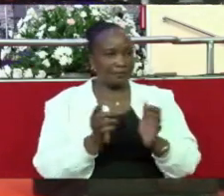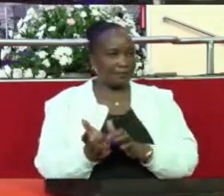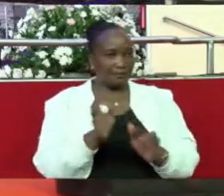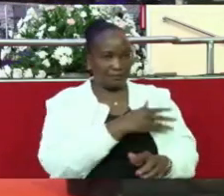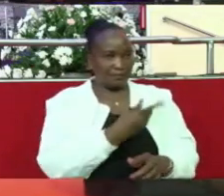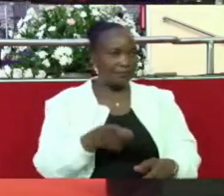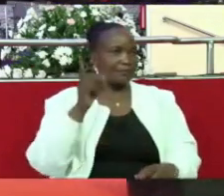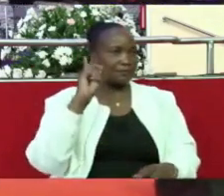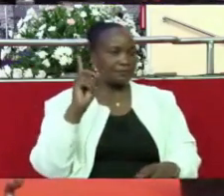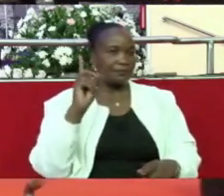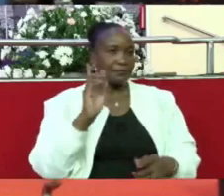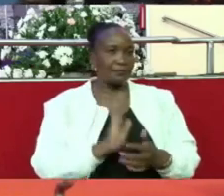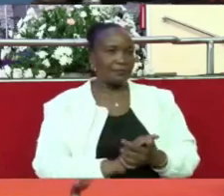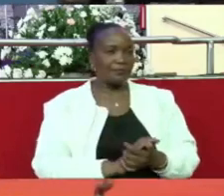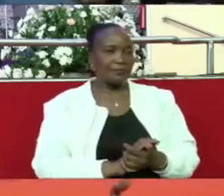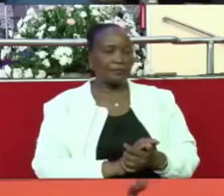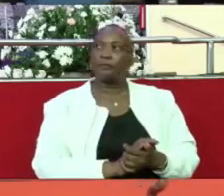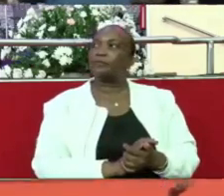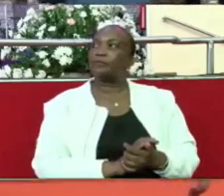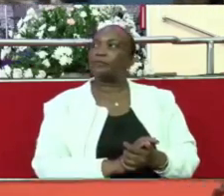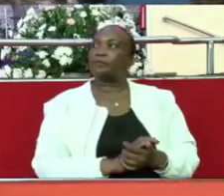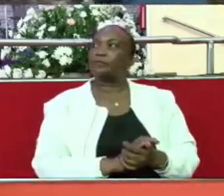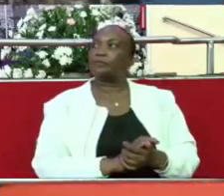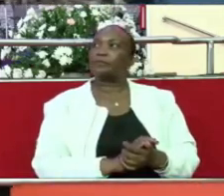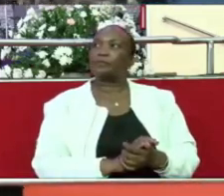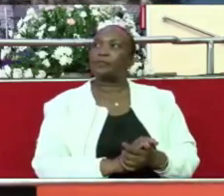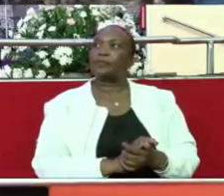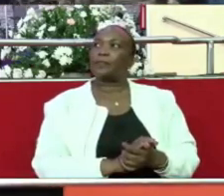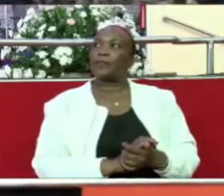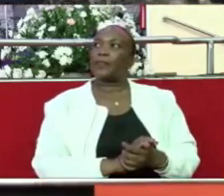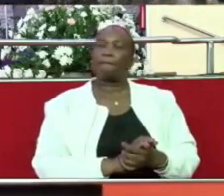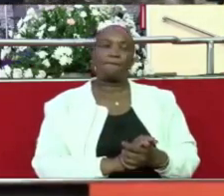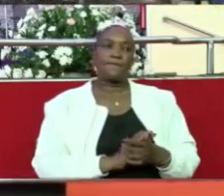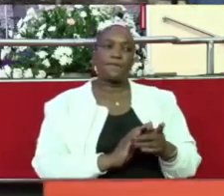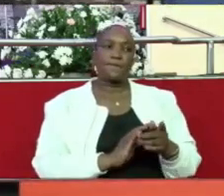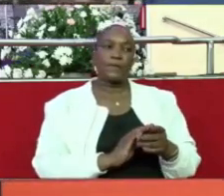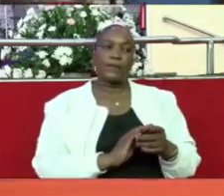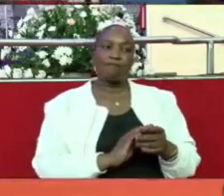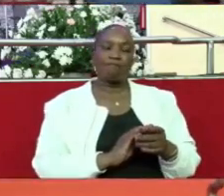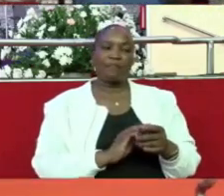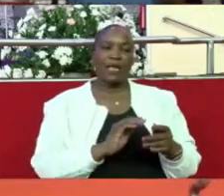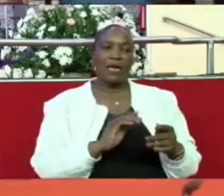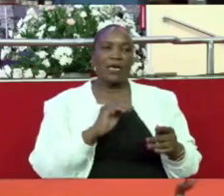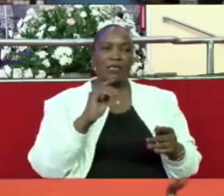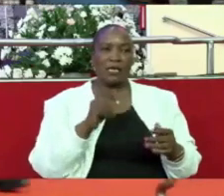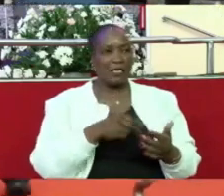wicked, sitting in the seat of the scorners, then we start becoming